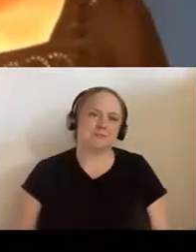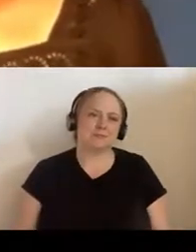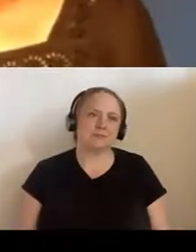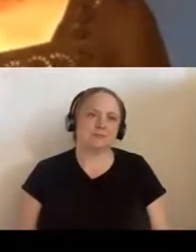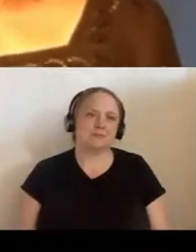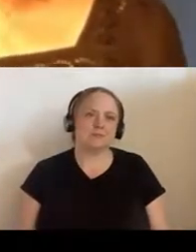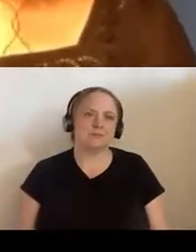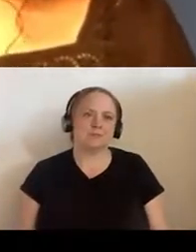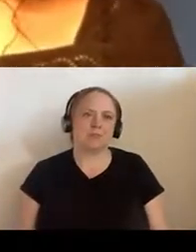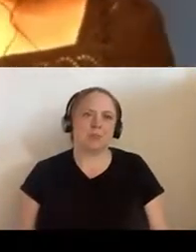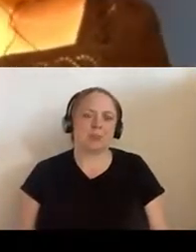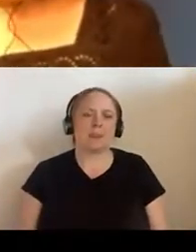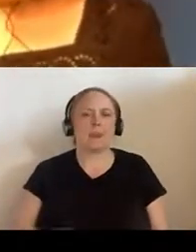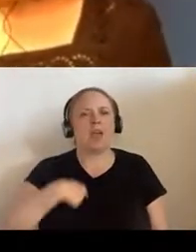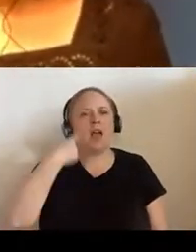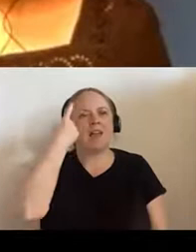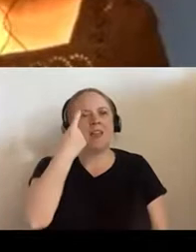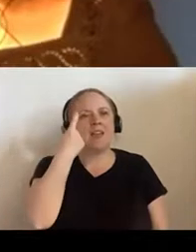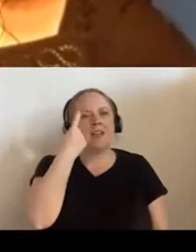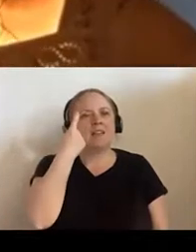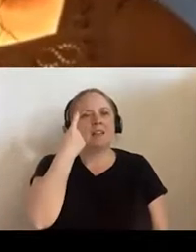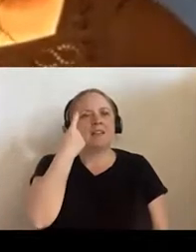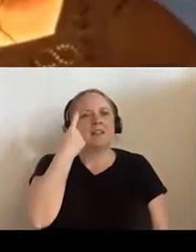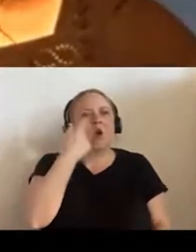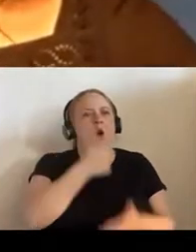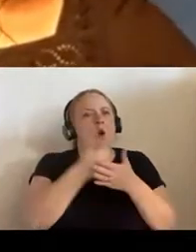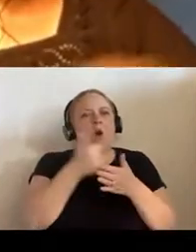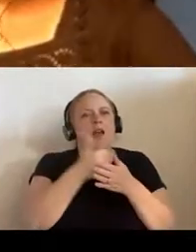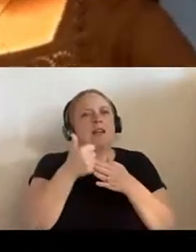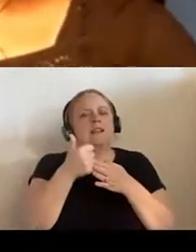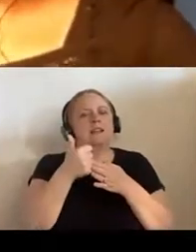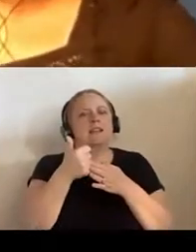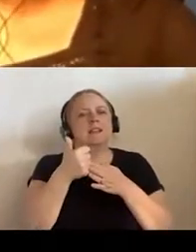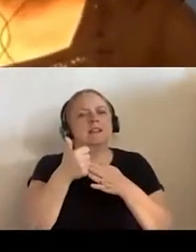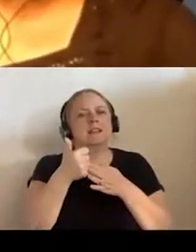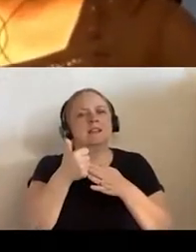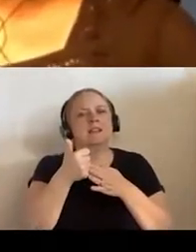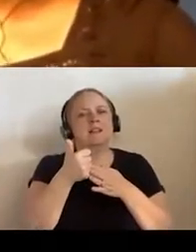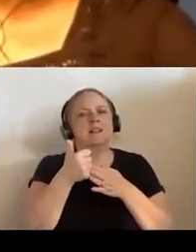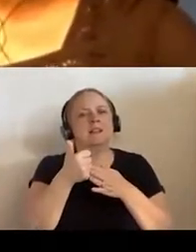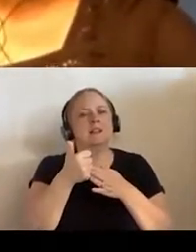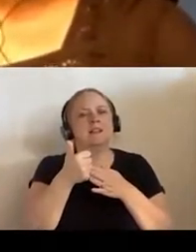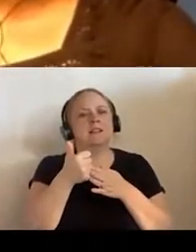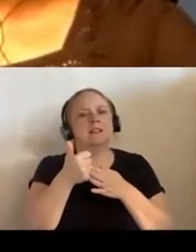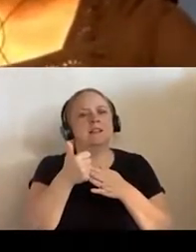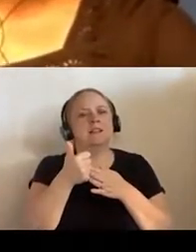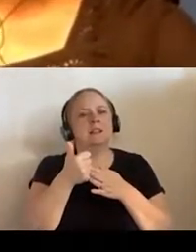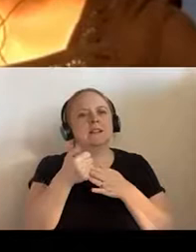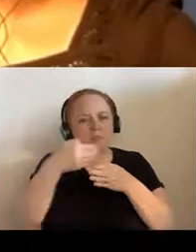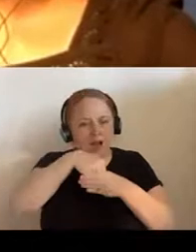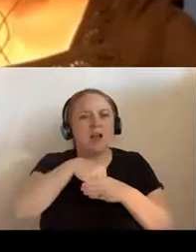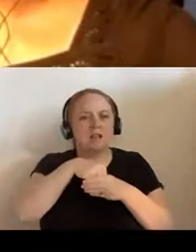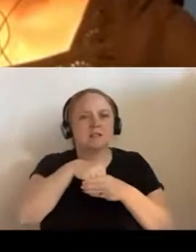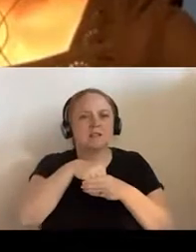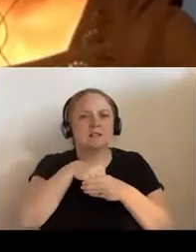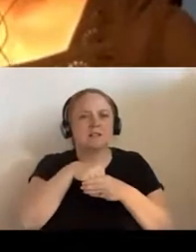I think it's always been something quite inherent or intrinsic that I don't